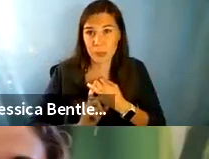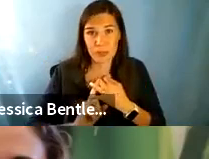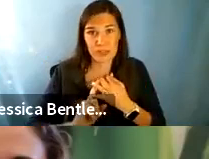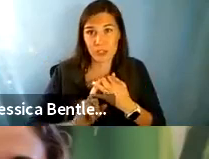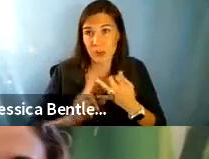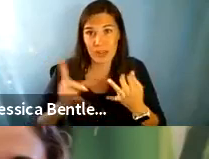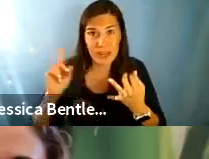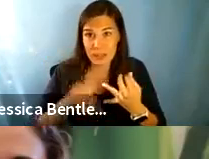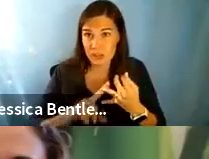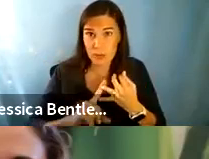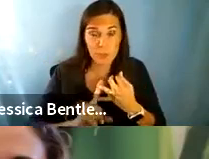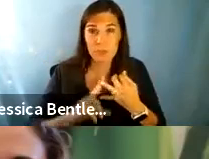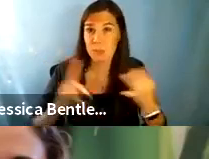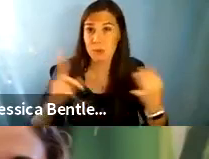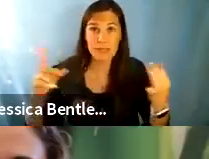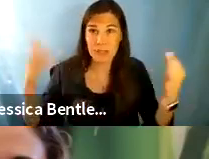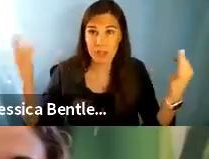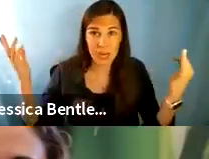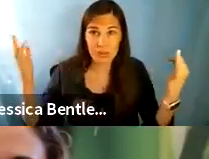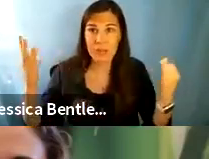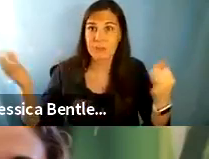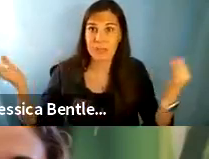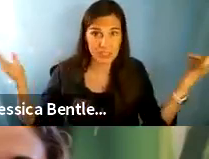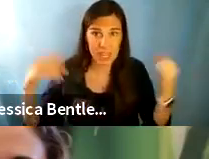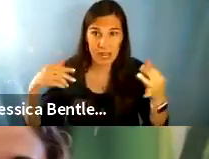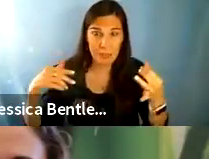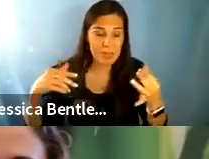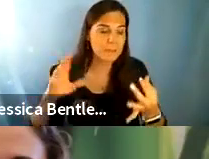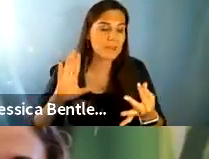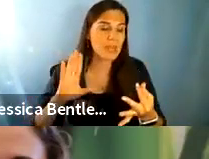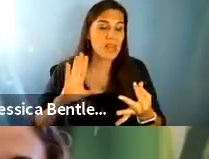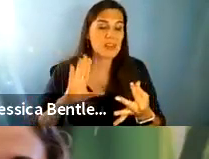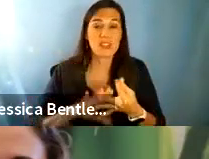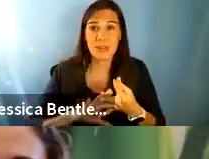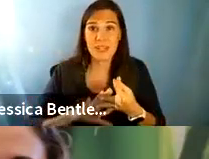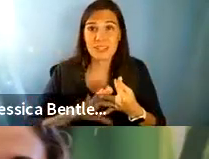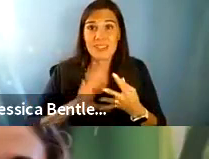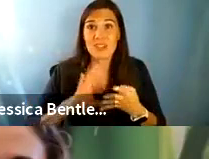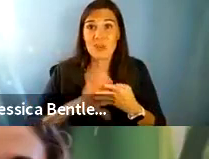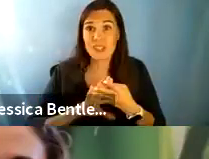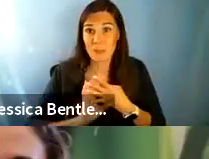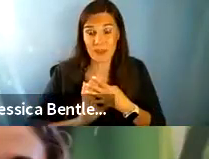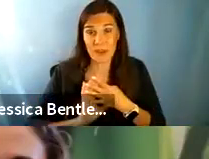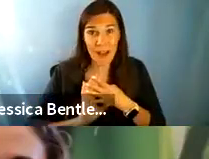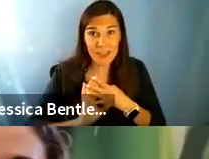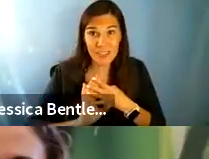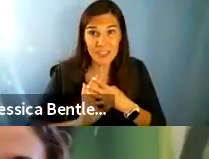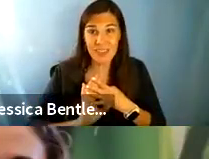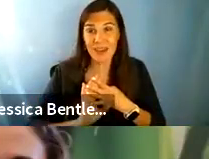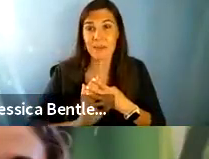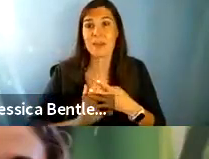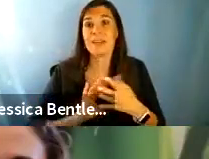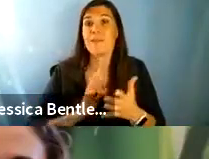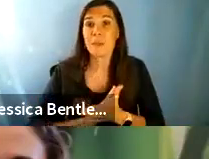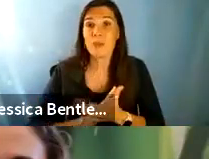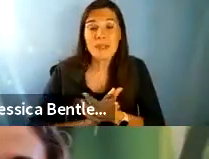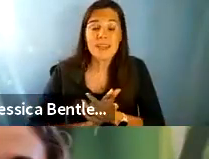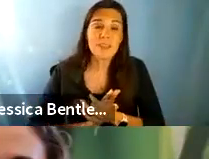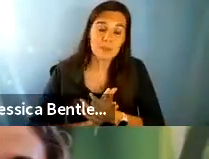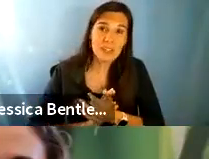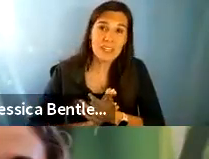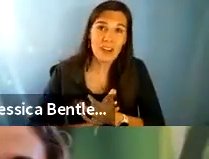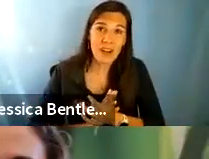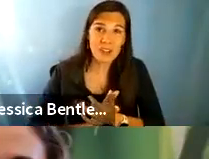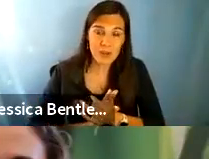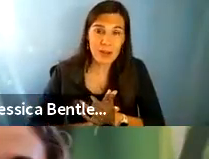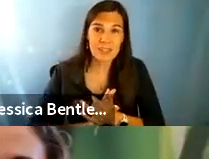professional interpreters who don't have anything to do with Bloomsburg, didn't graduate, they come in. Students from other colleges come, people from the